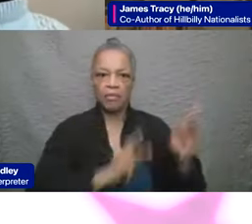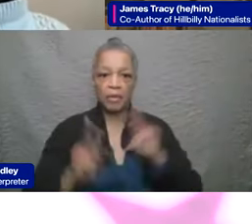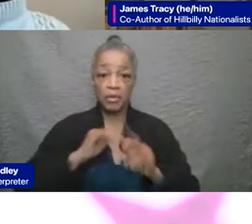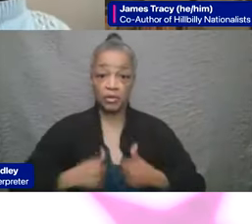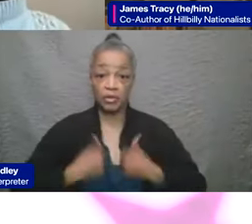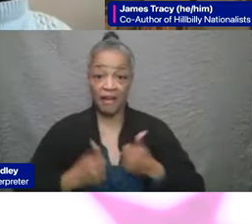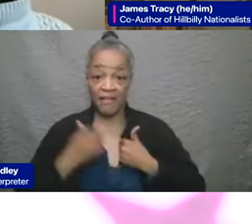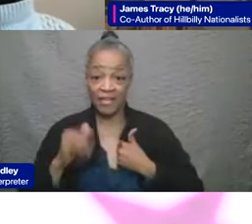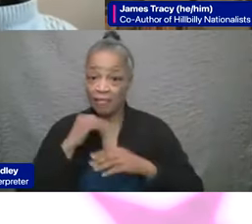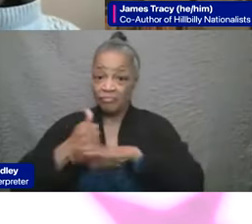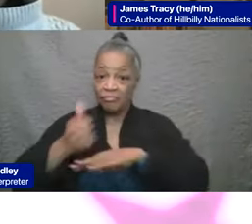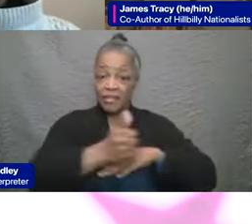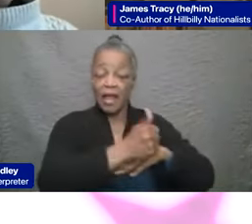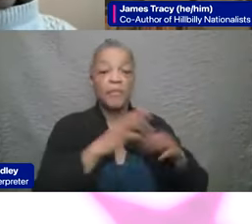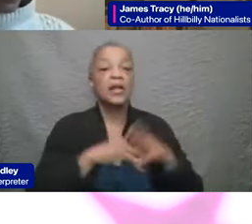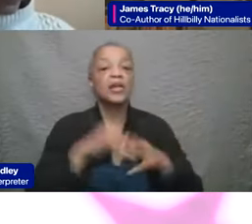it. It's structural.